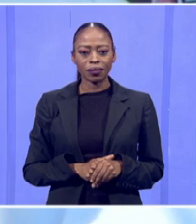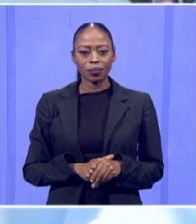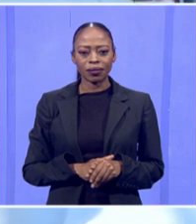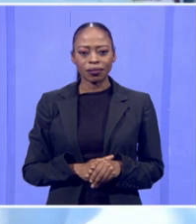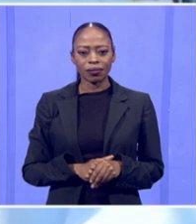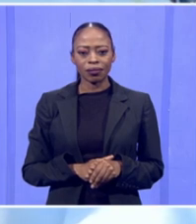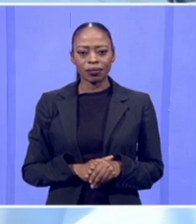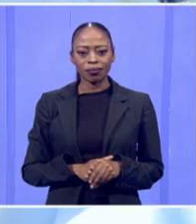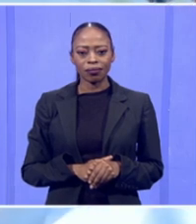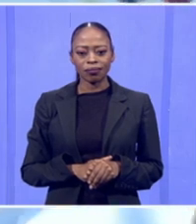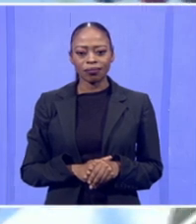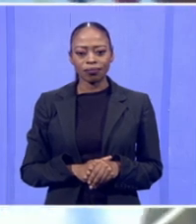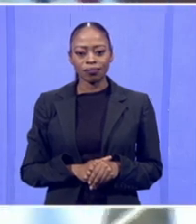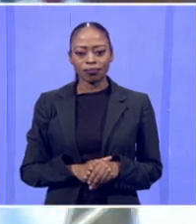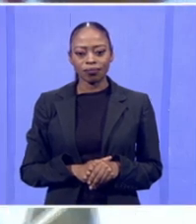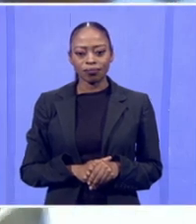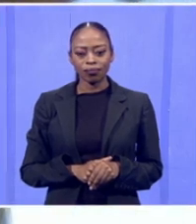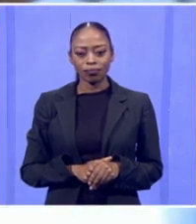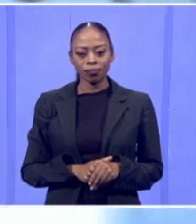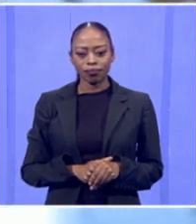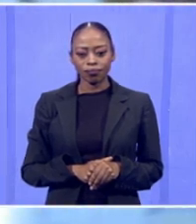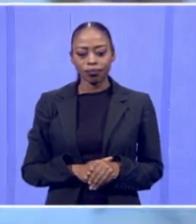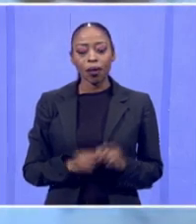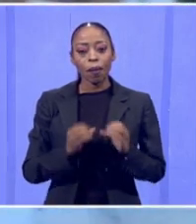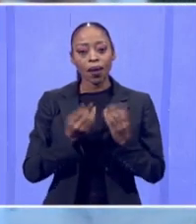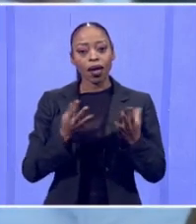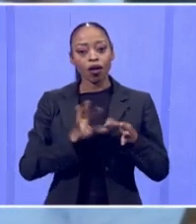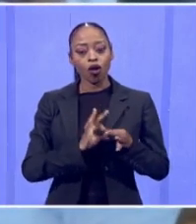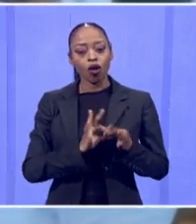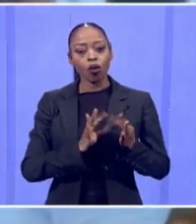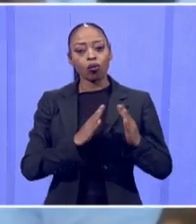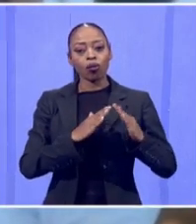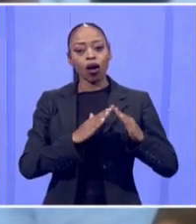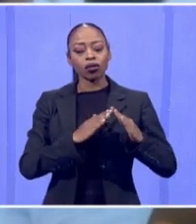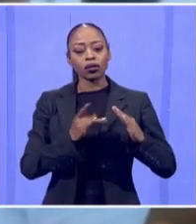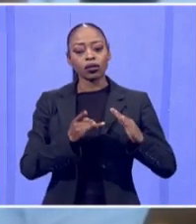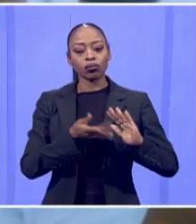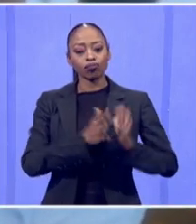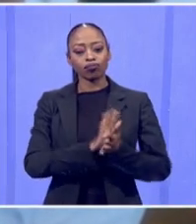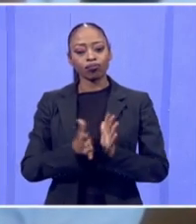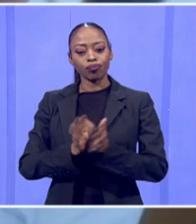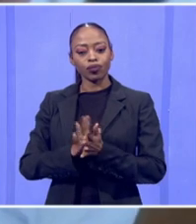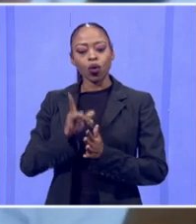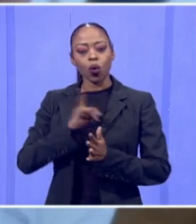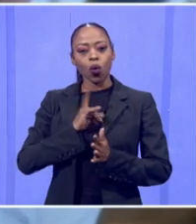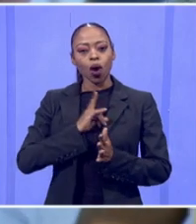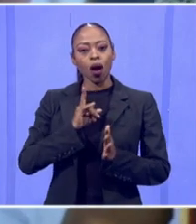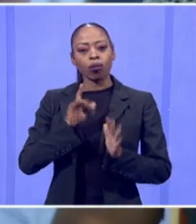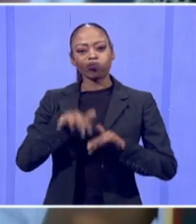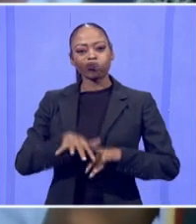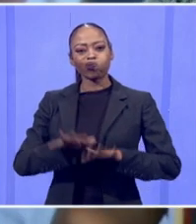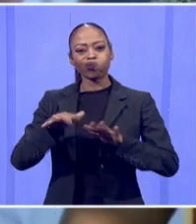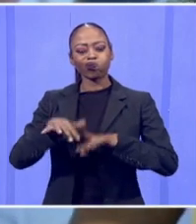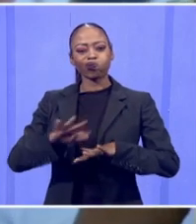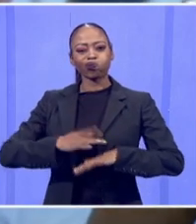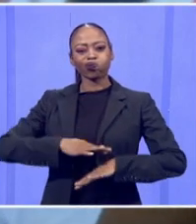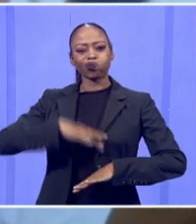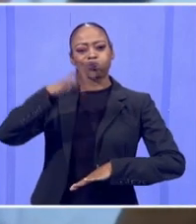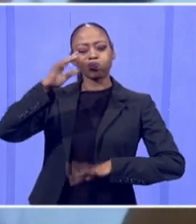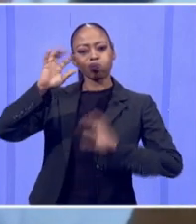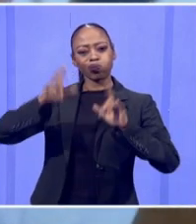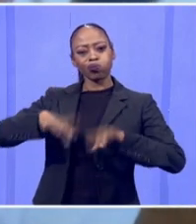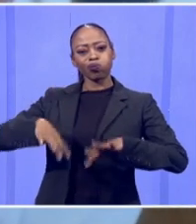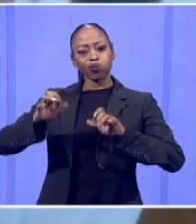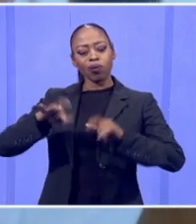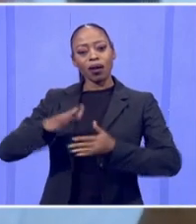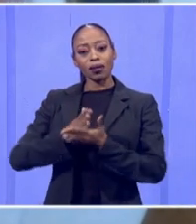government premier. A lot of homes are destroyed as a result of the flooding. We do know that some families also lost documentation. Are